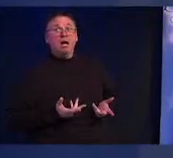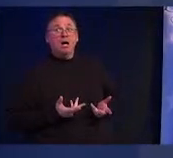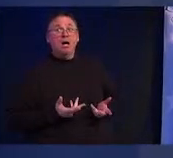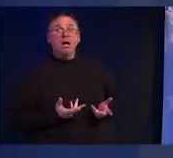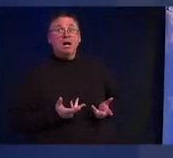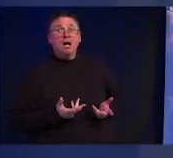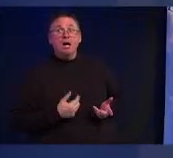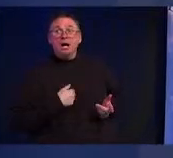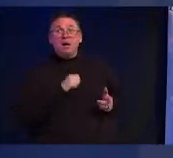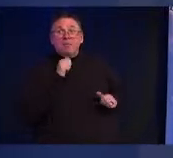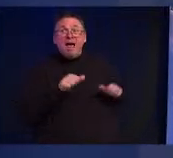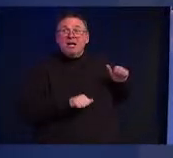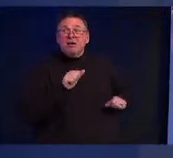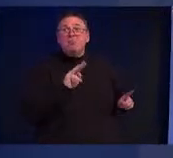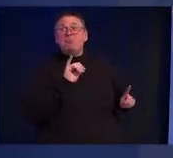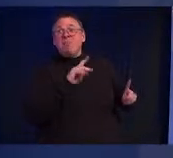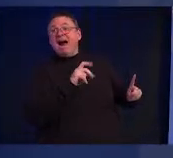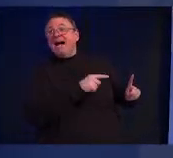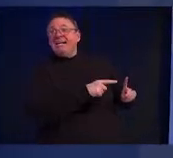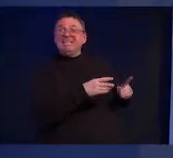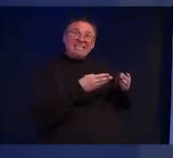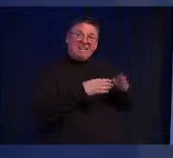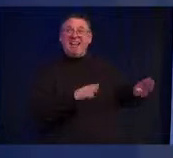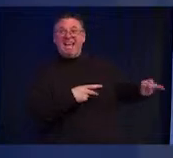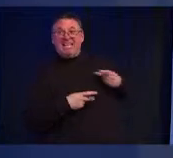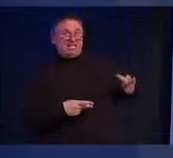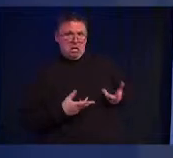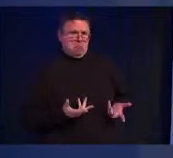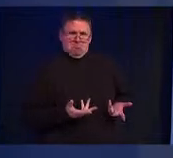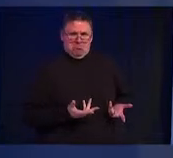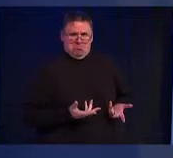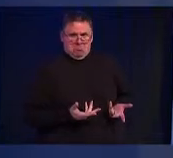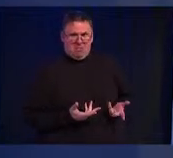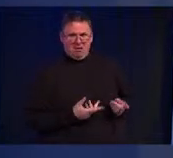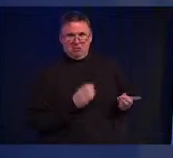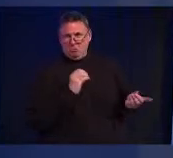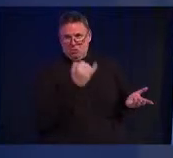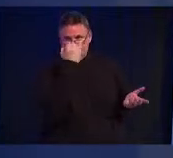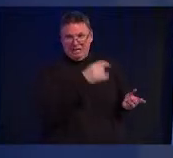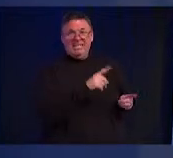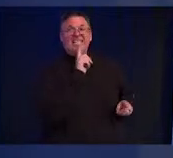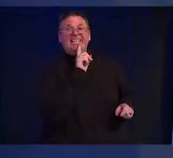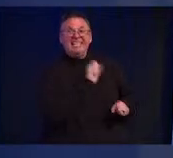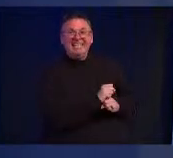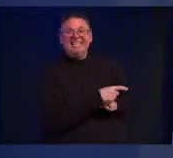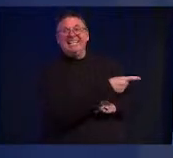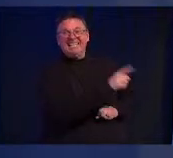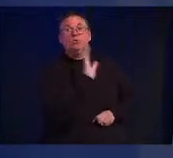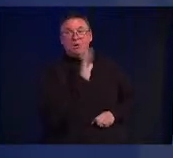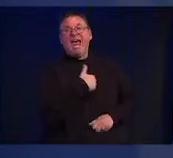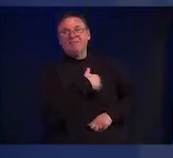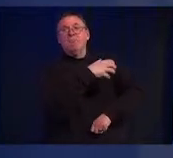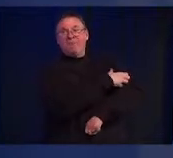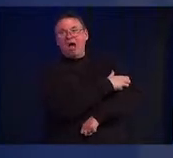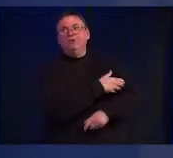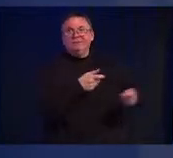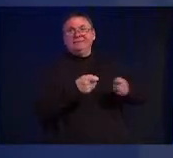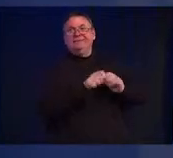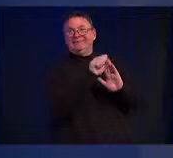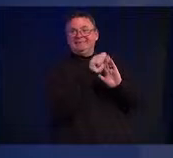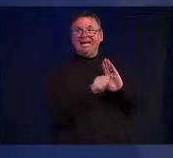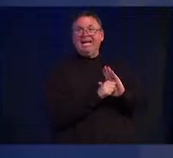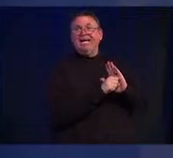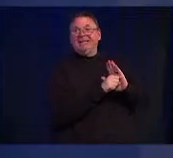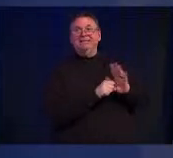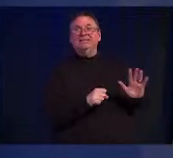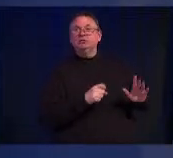is the definition of divisiveness. No question. He's one heartbeat away, and he will have power in the state as number 2. And that is too